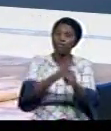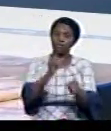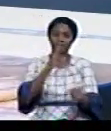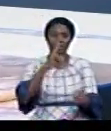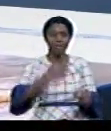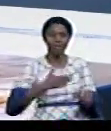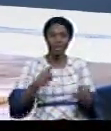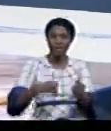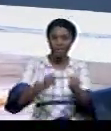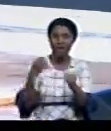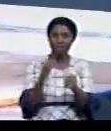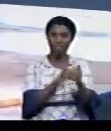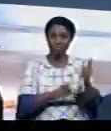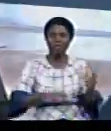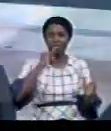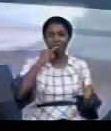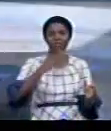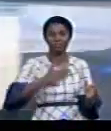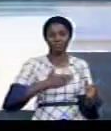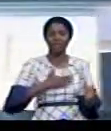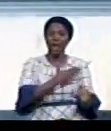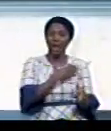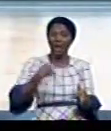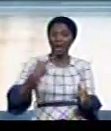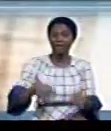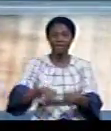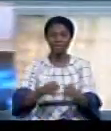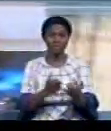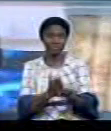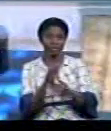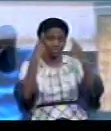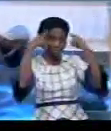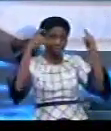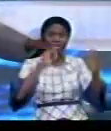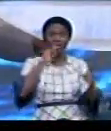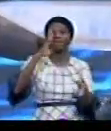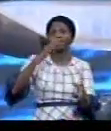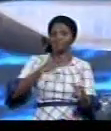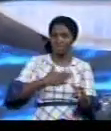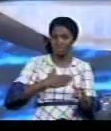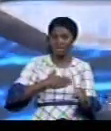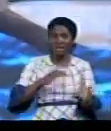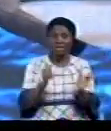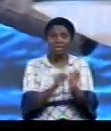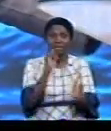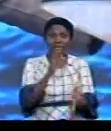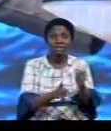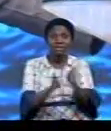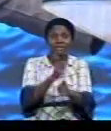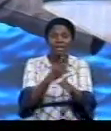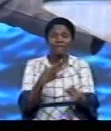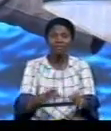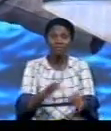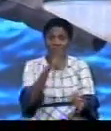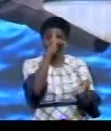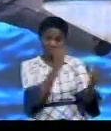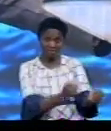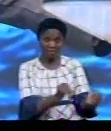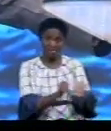is mine, and the breakthrough is mine. That's the kind of faith God wants you to